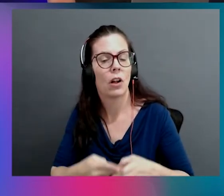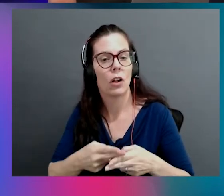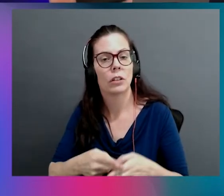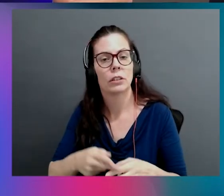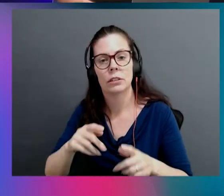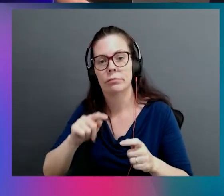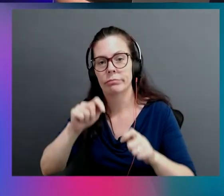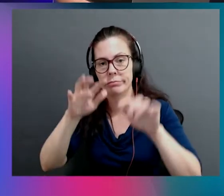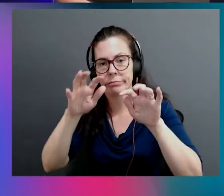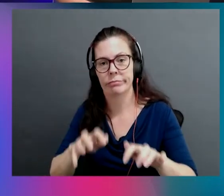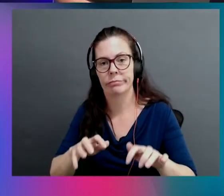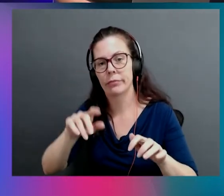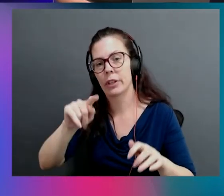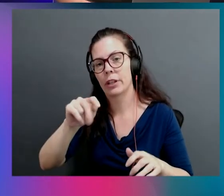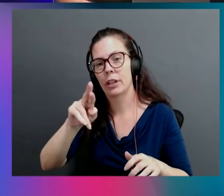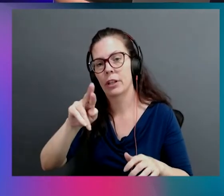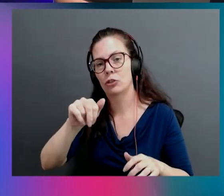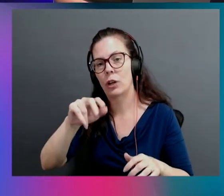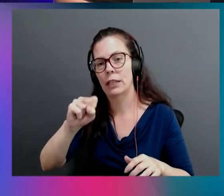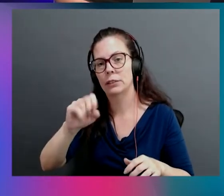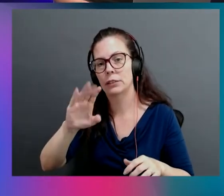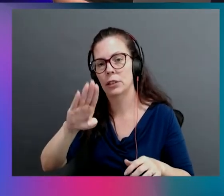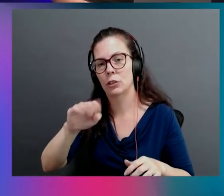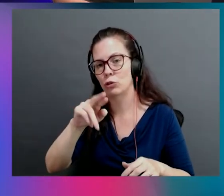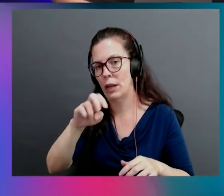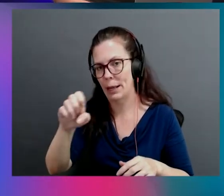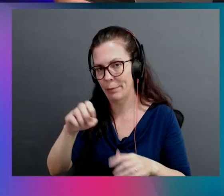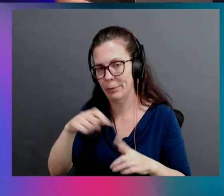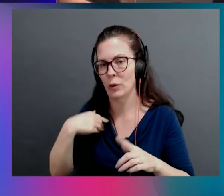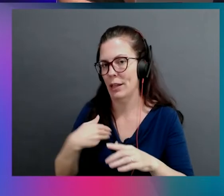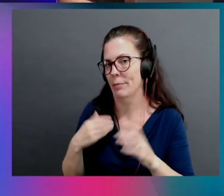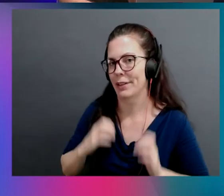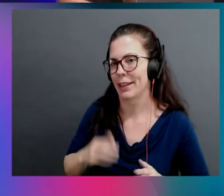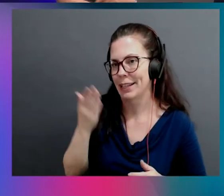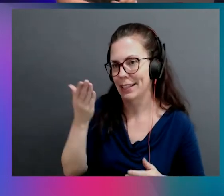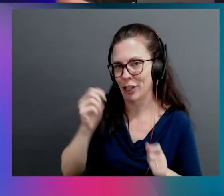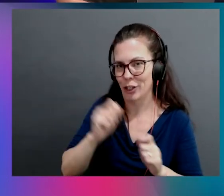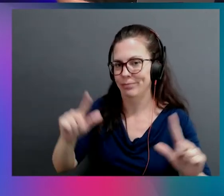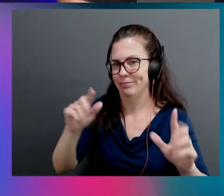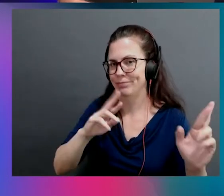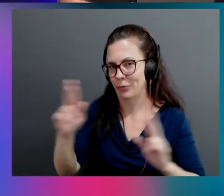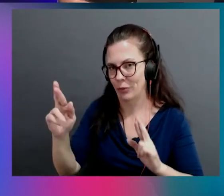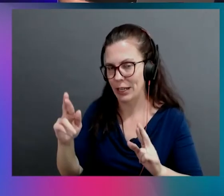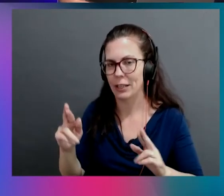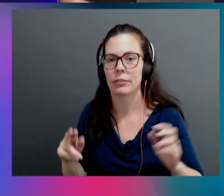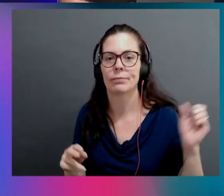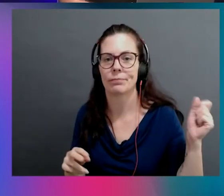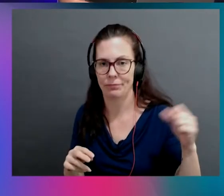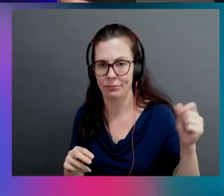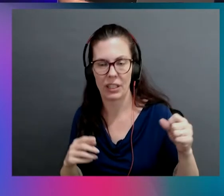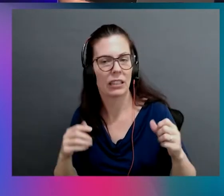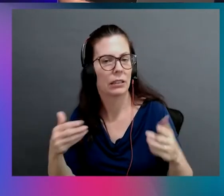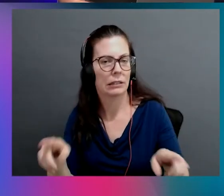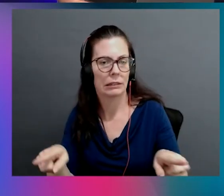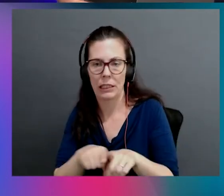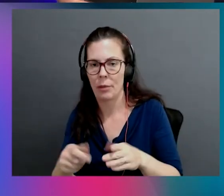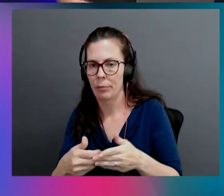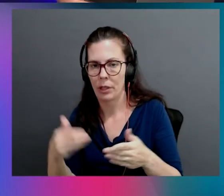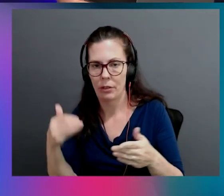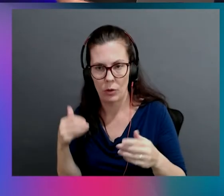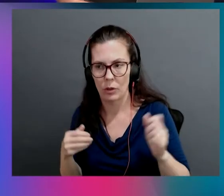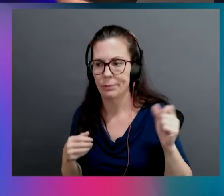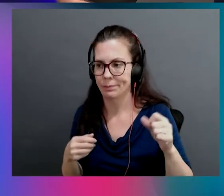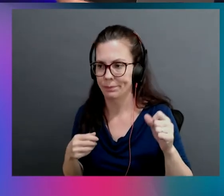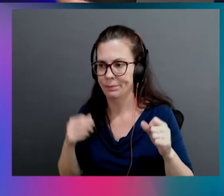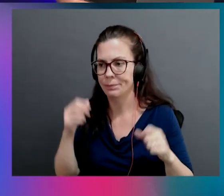I've got my instantiated Transcribe client right here, just how we had before. So I'm right